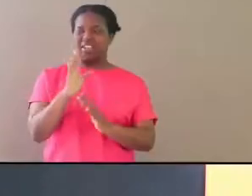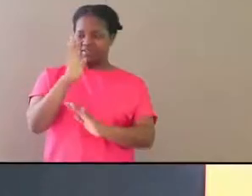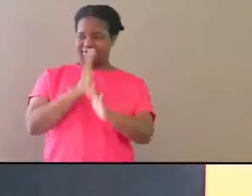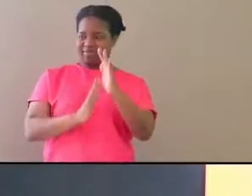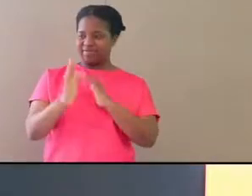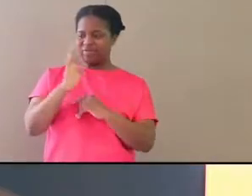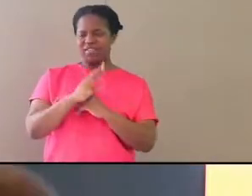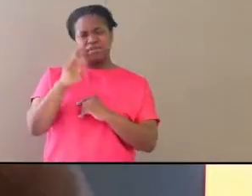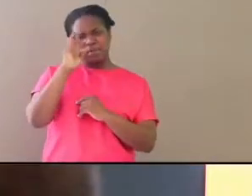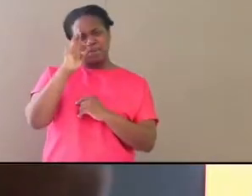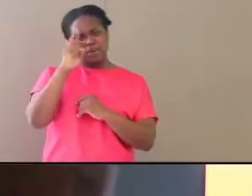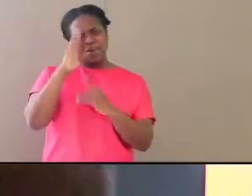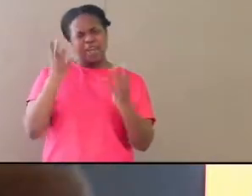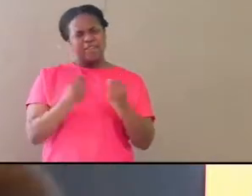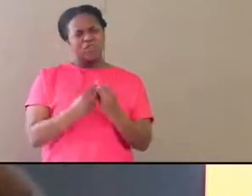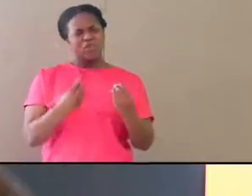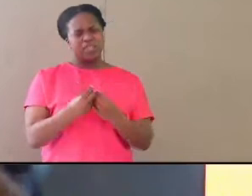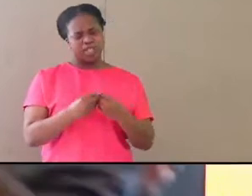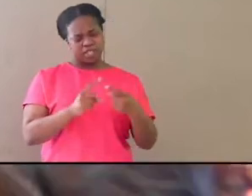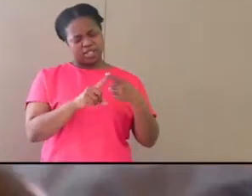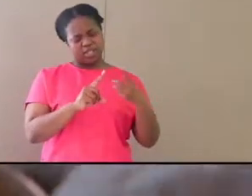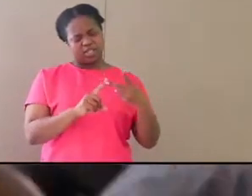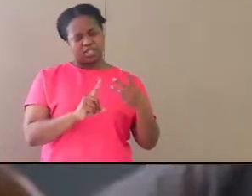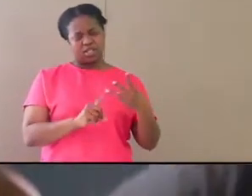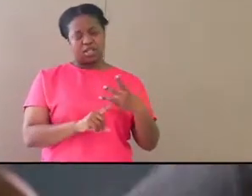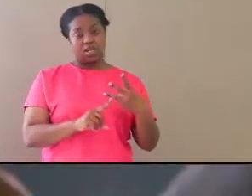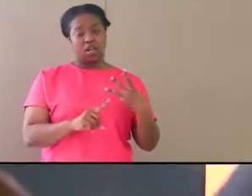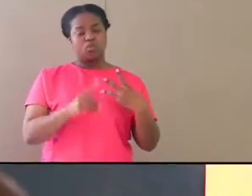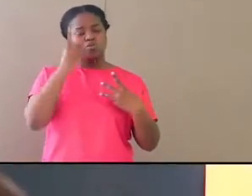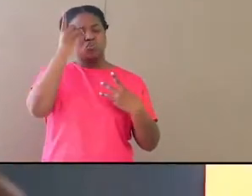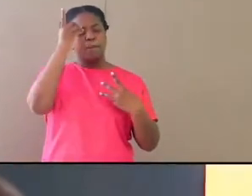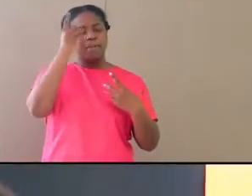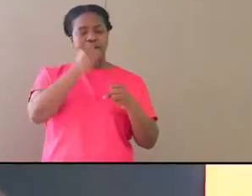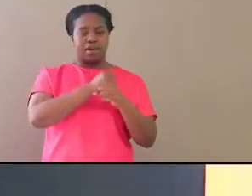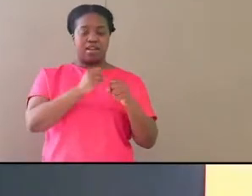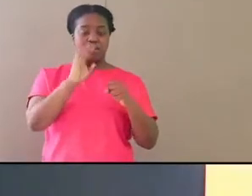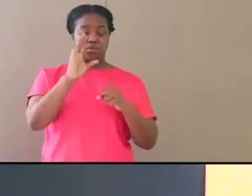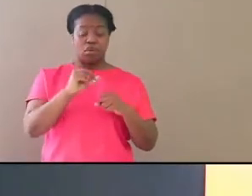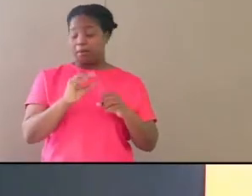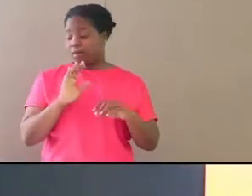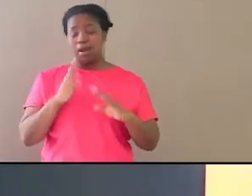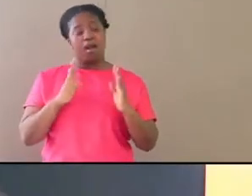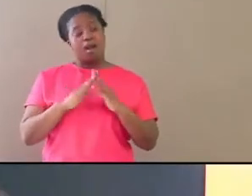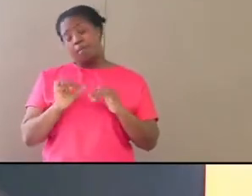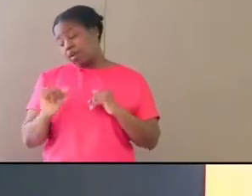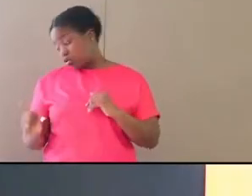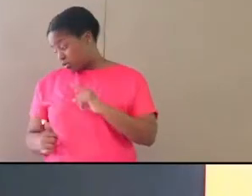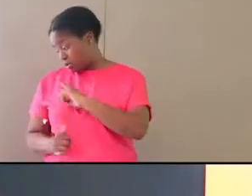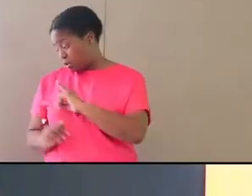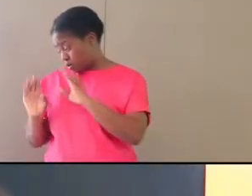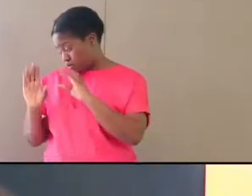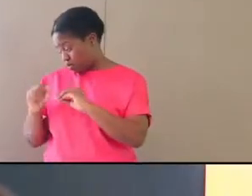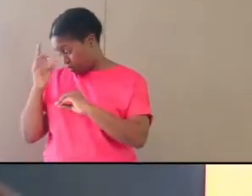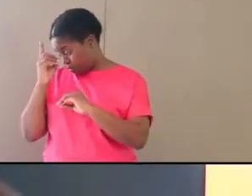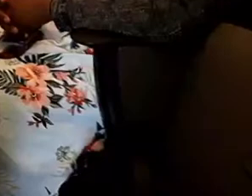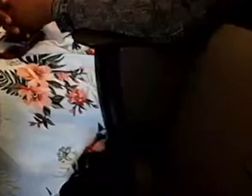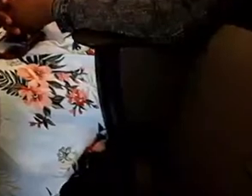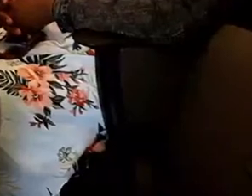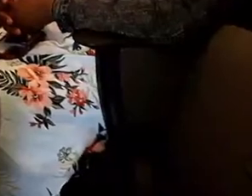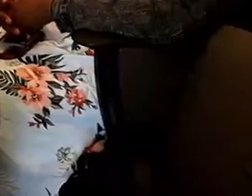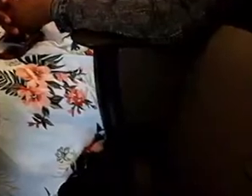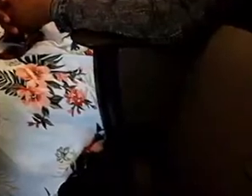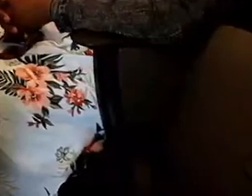You reminded us of a few things. One is never to stop dreaming. If you could turn to the person next to you and say, never stop dreaming.